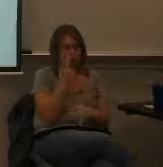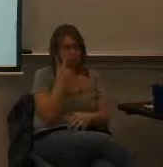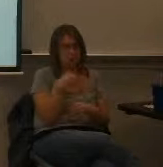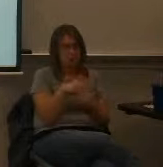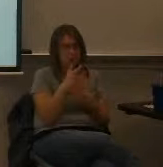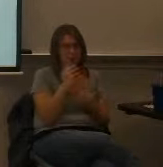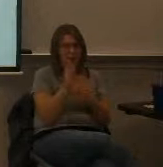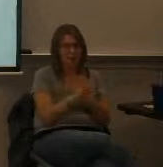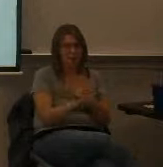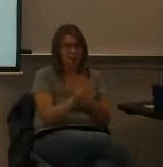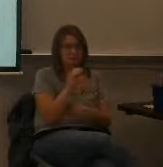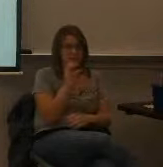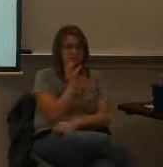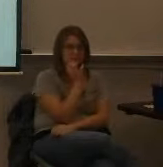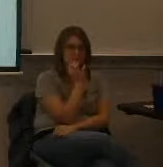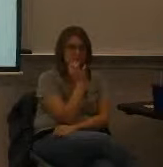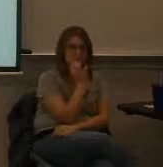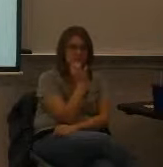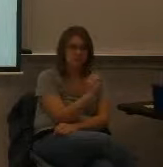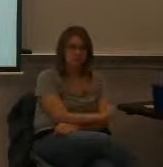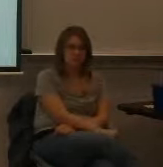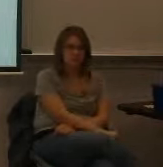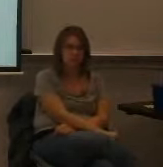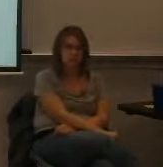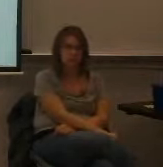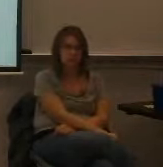see in wetlands?